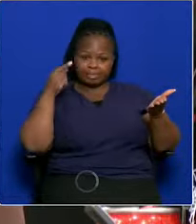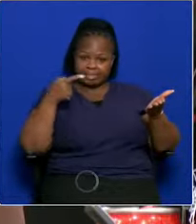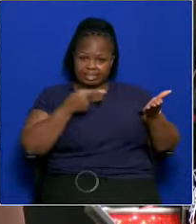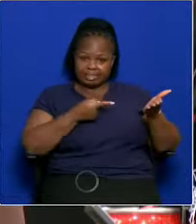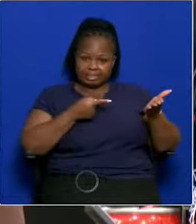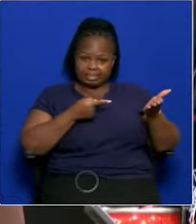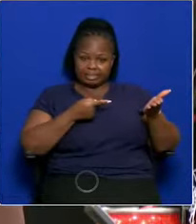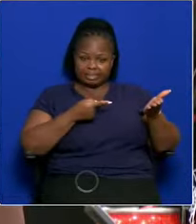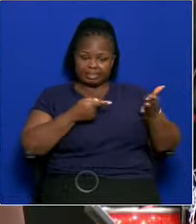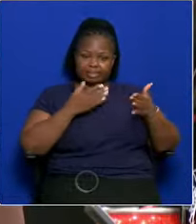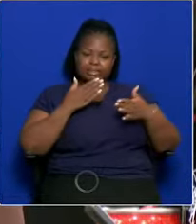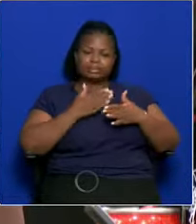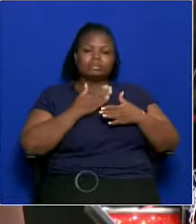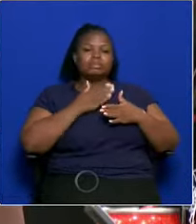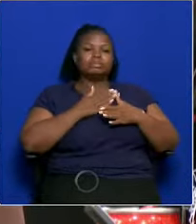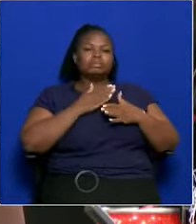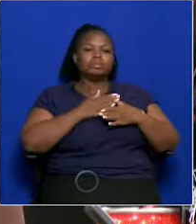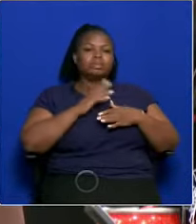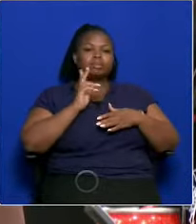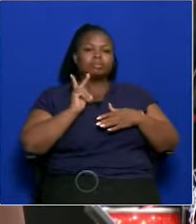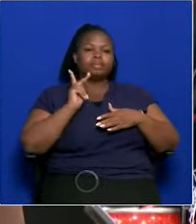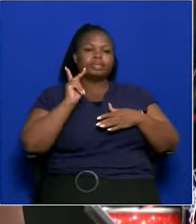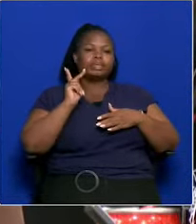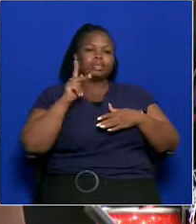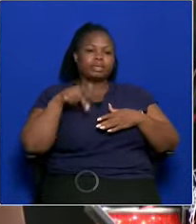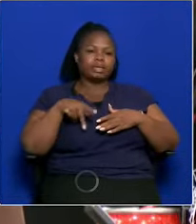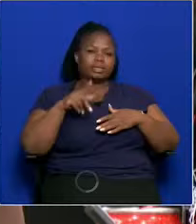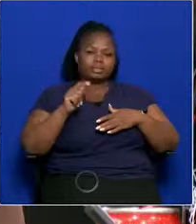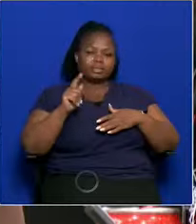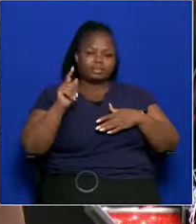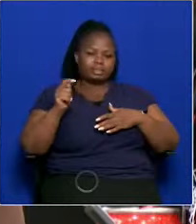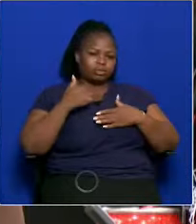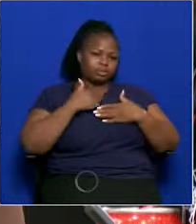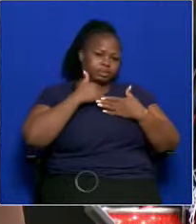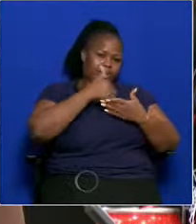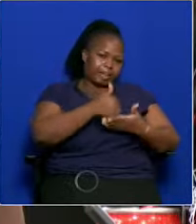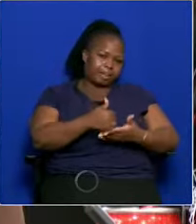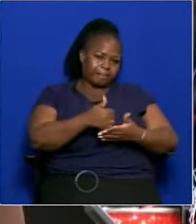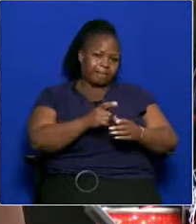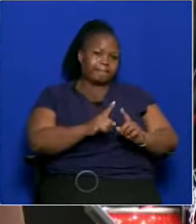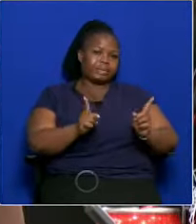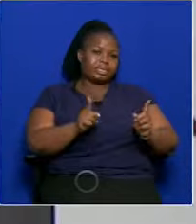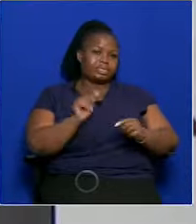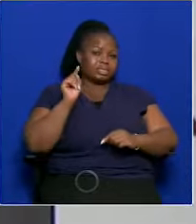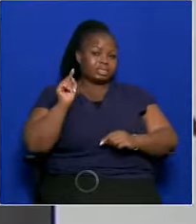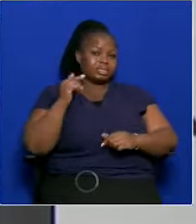operation where the PKTT was assisting, but it was organized crime.